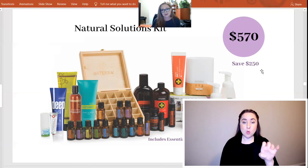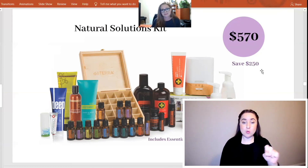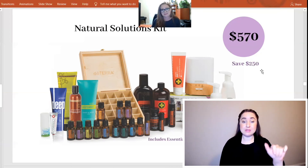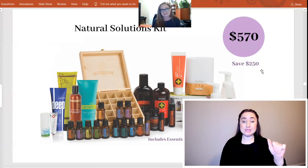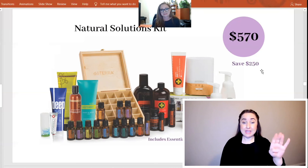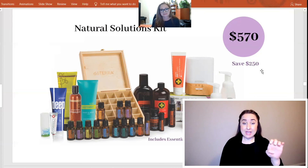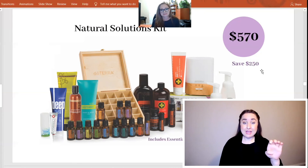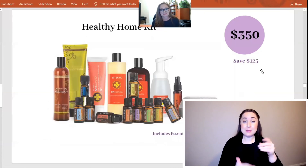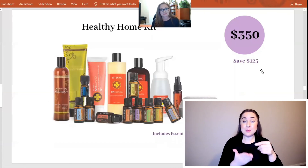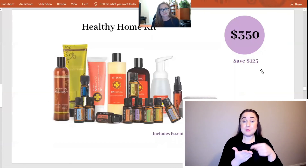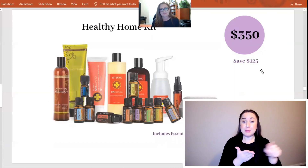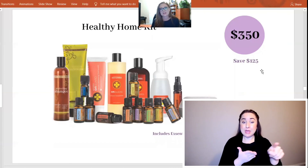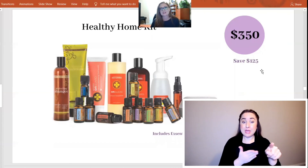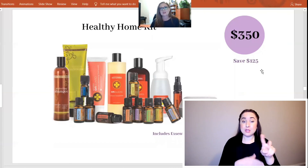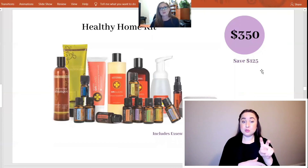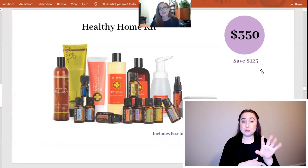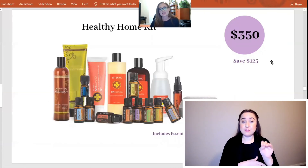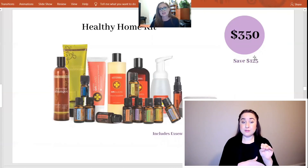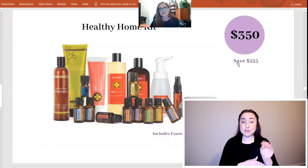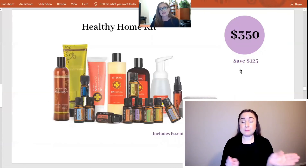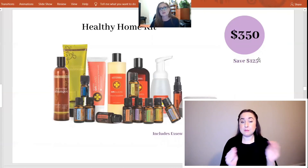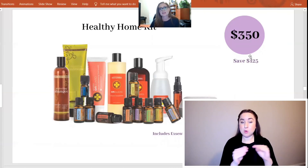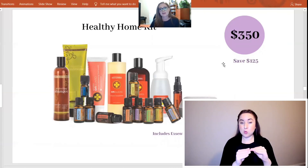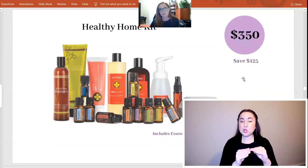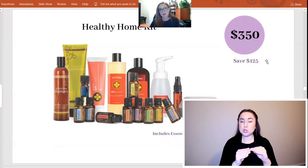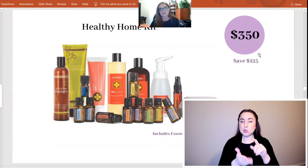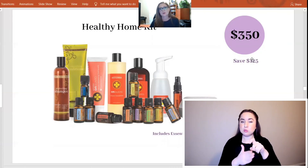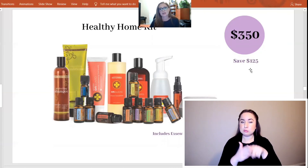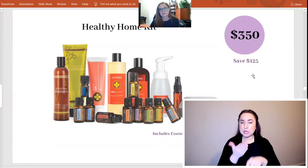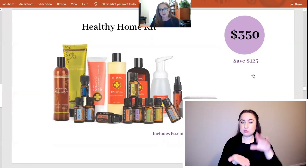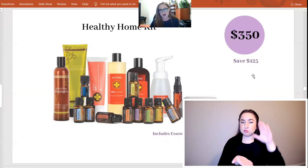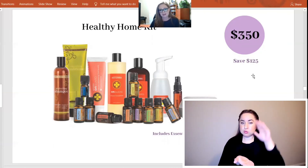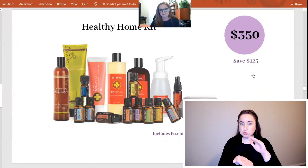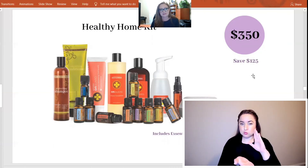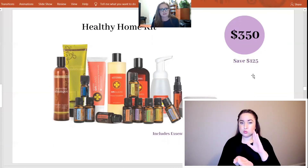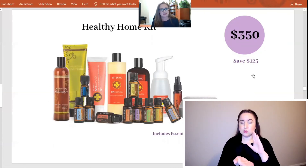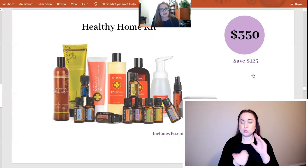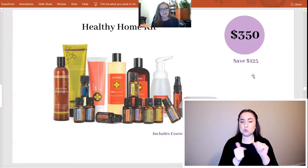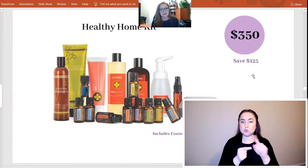together. So this kit, you save $125.